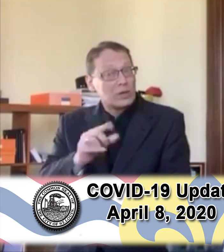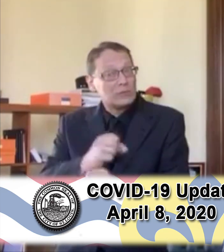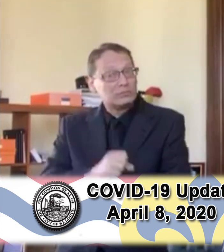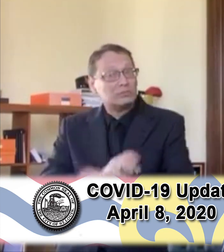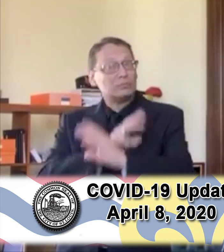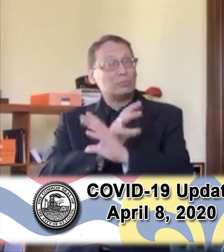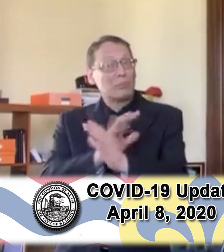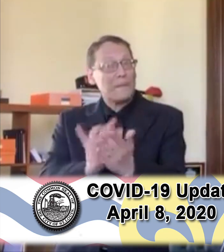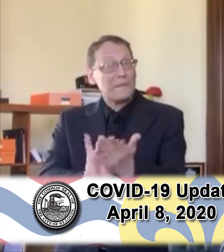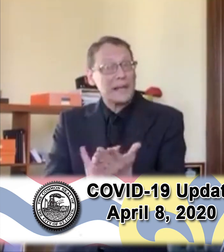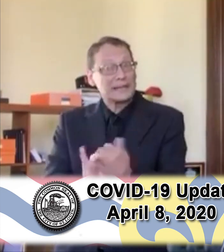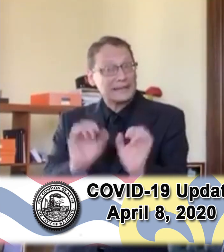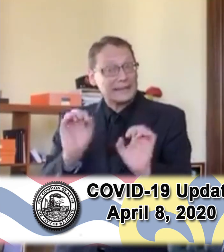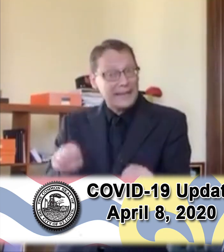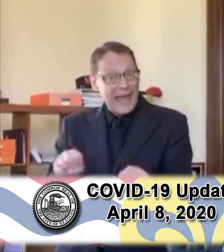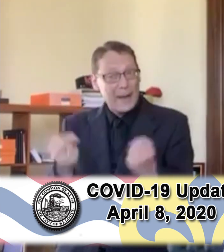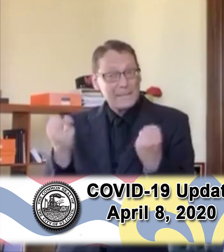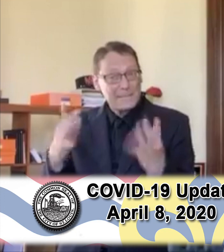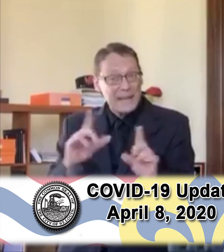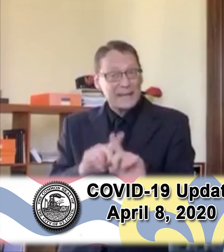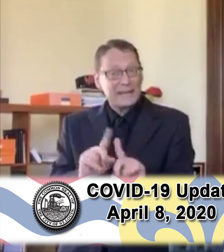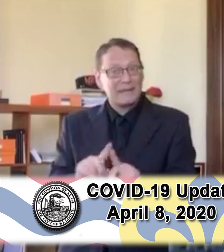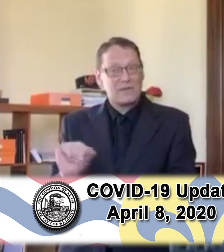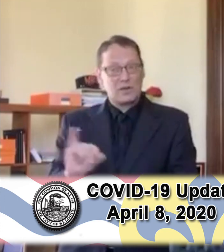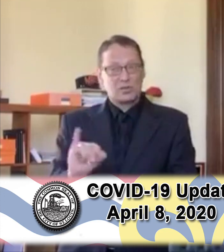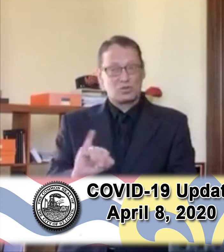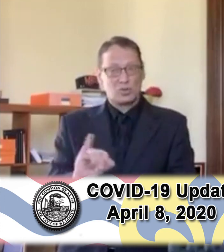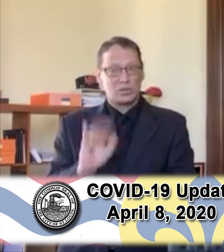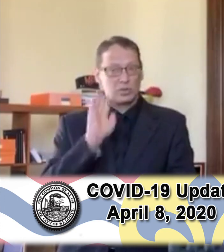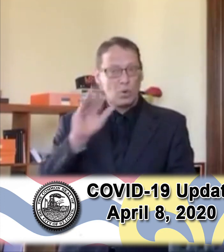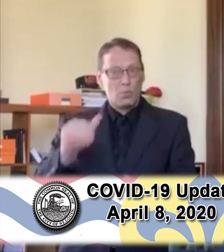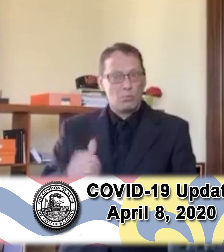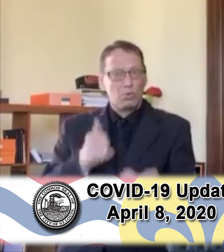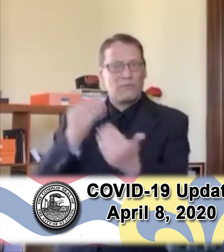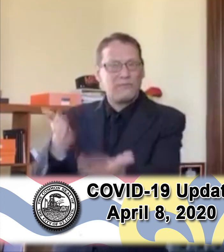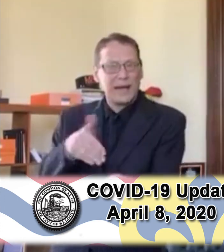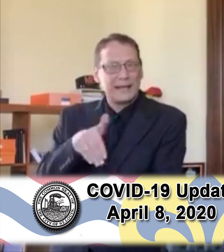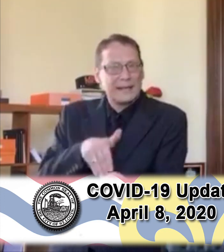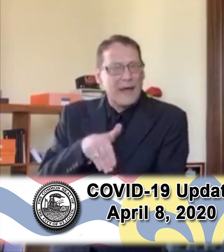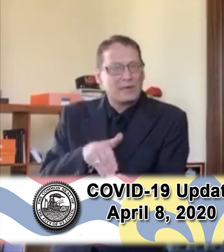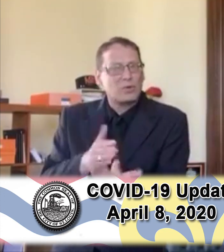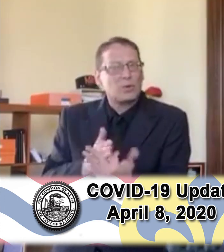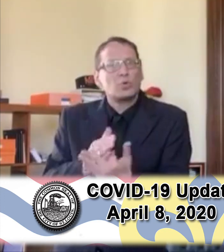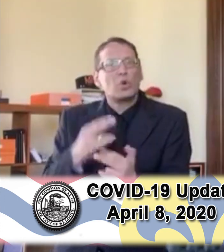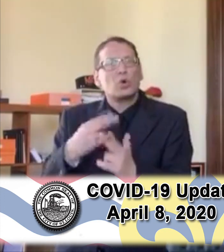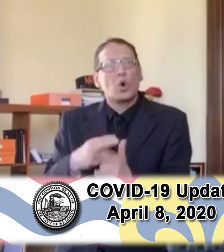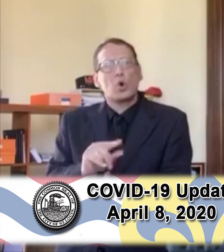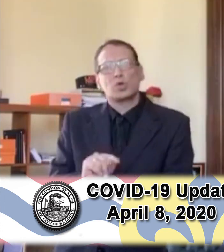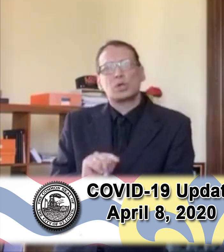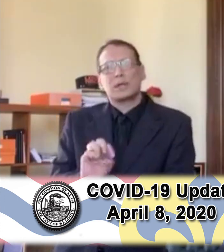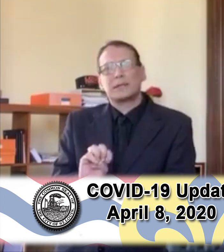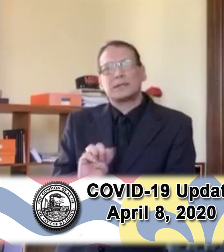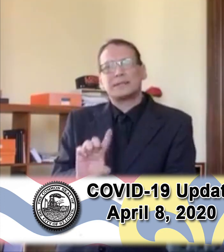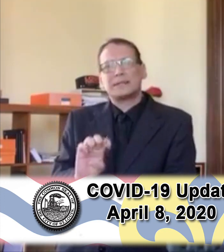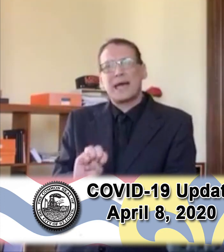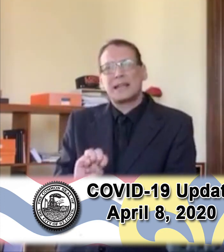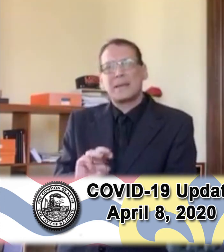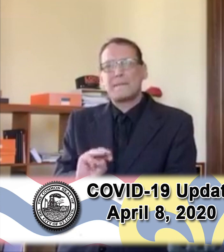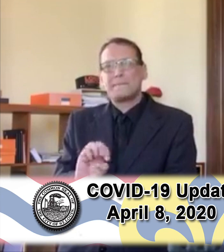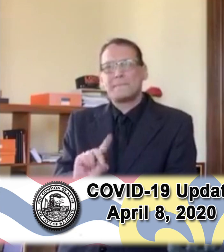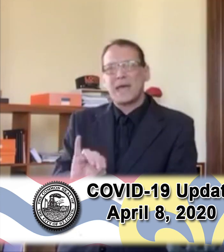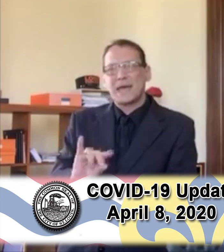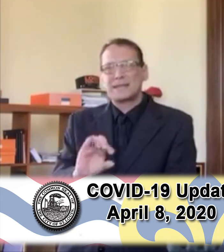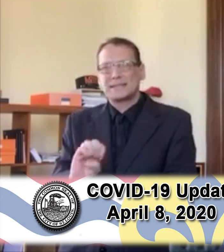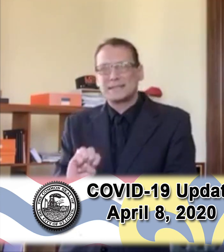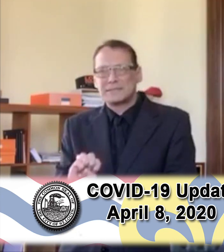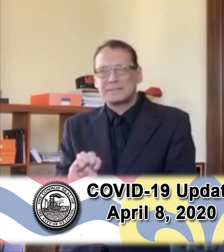talk through, many insurance companies will provide you with a doctor to talk through telemedicine, but you need access to the internet